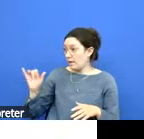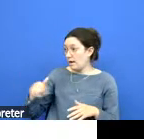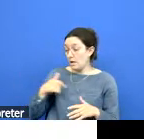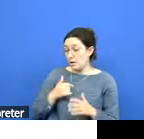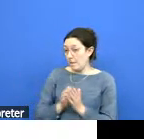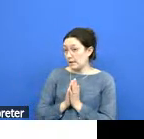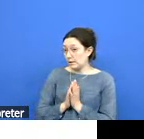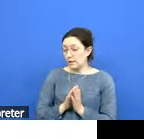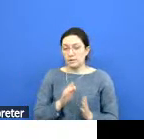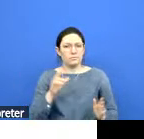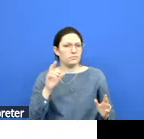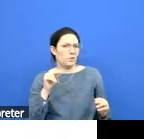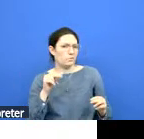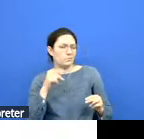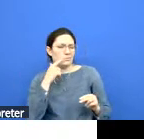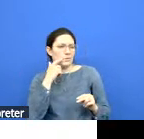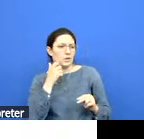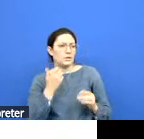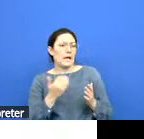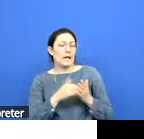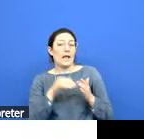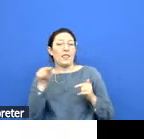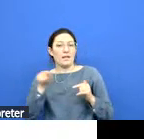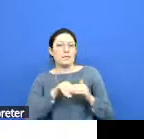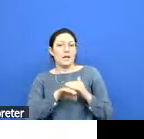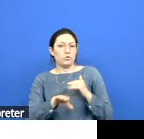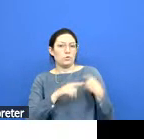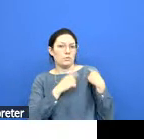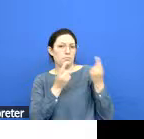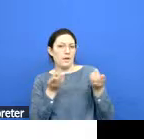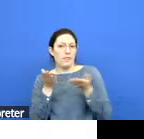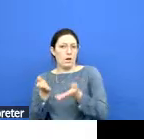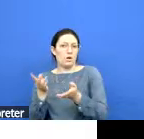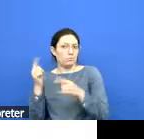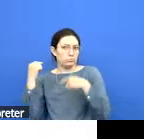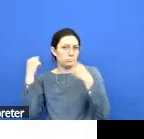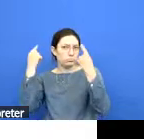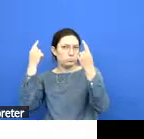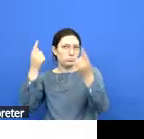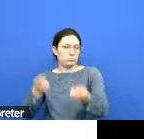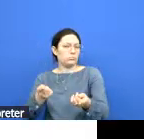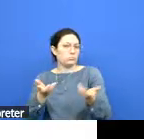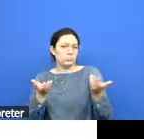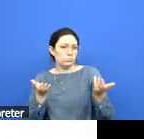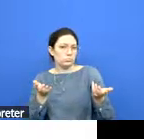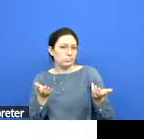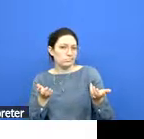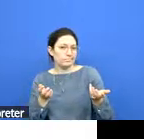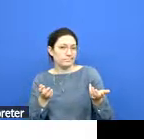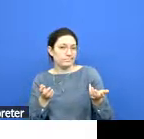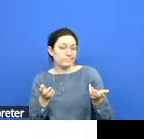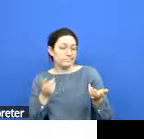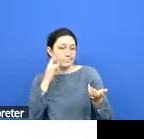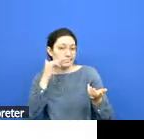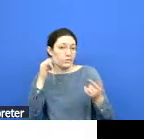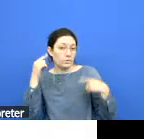again, this is an entrance that has been here forever and a day.